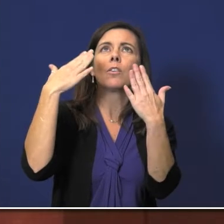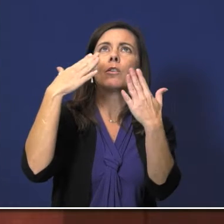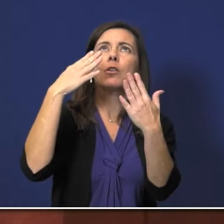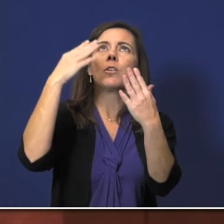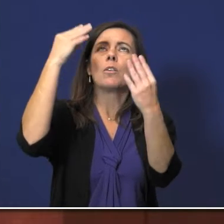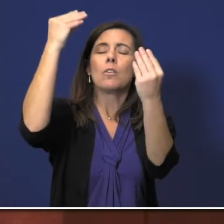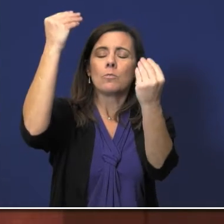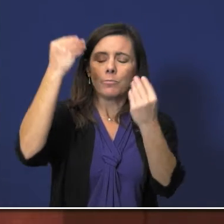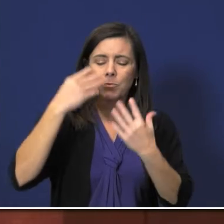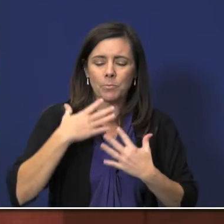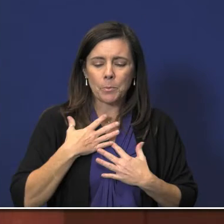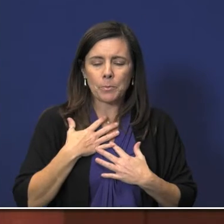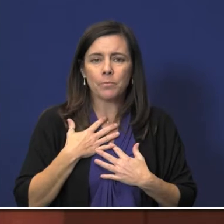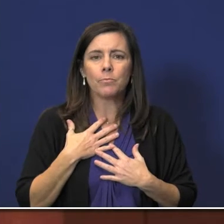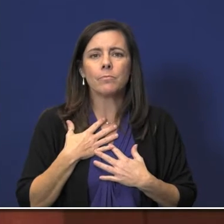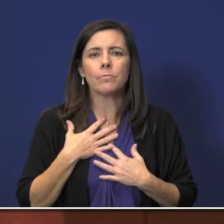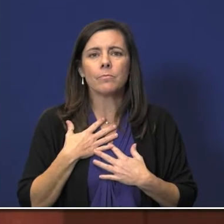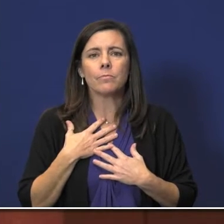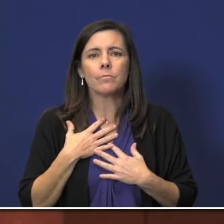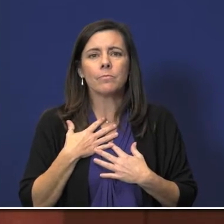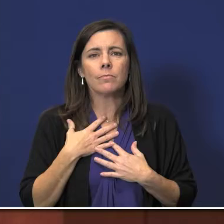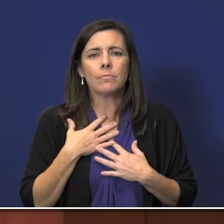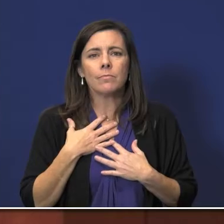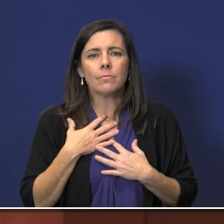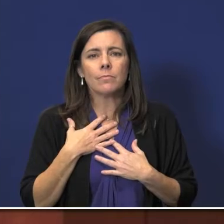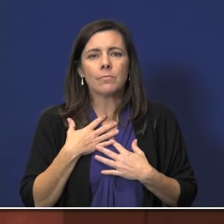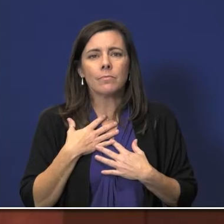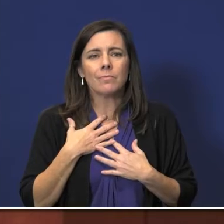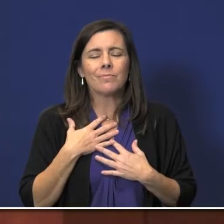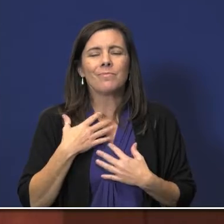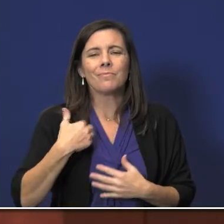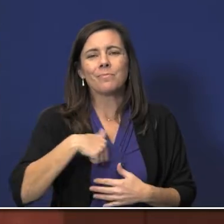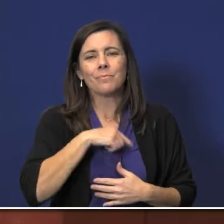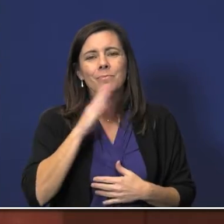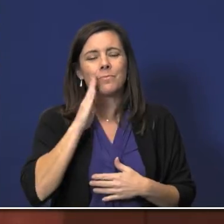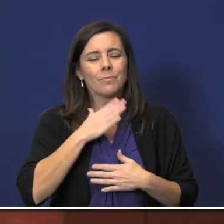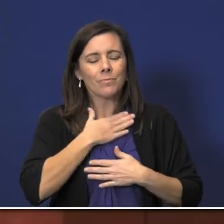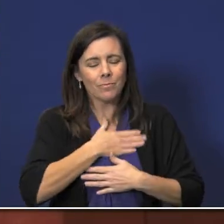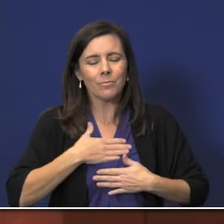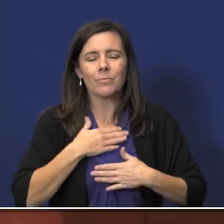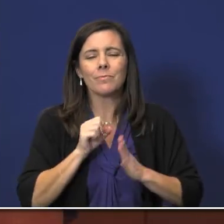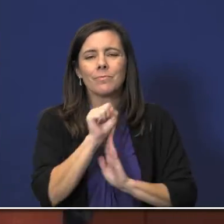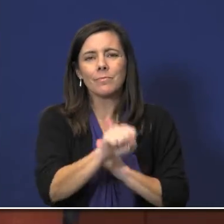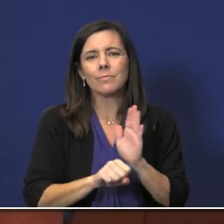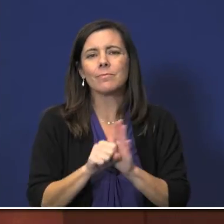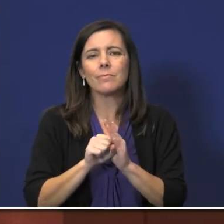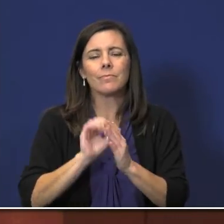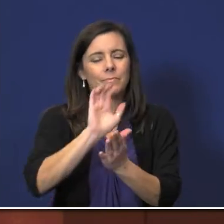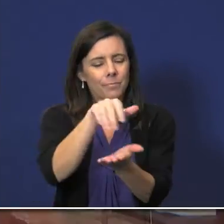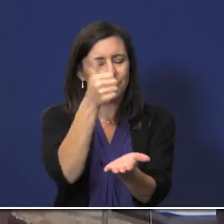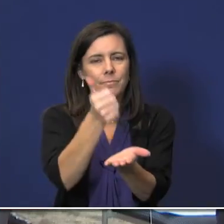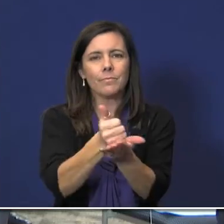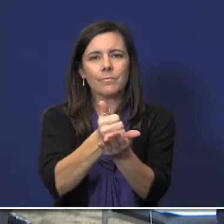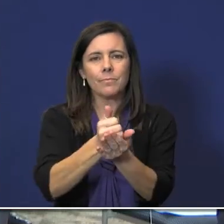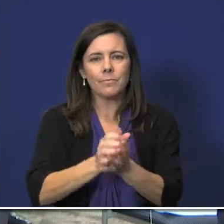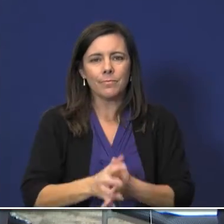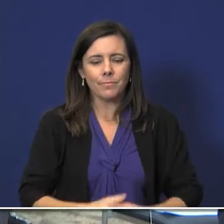us and let us enjoy this season. Amen. Amen.